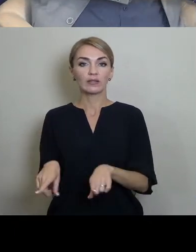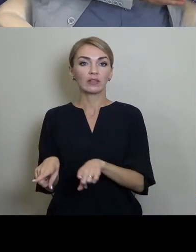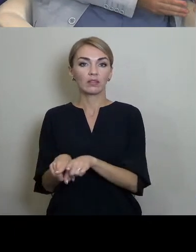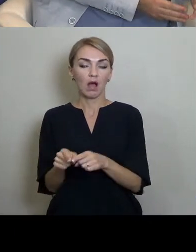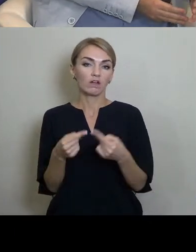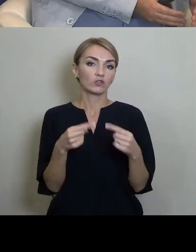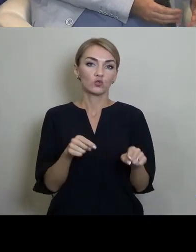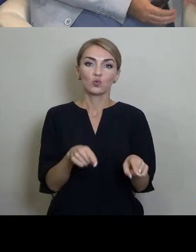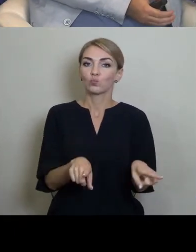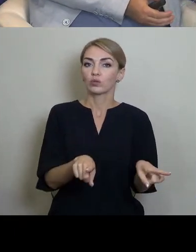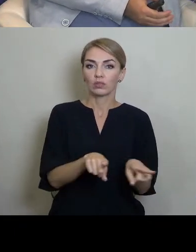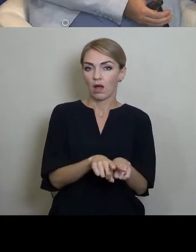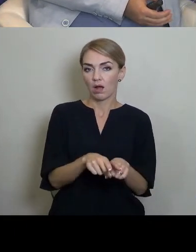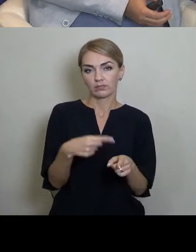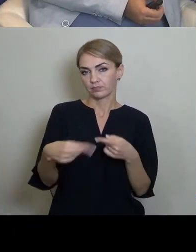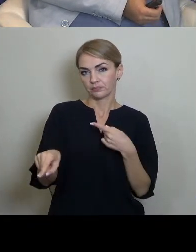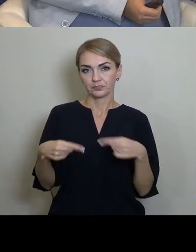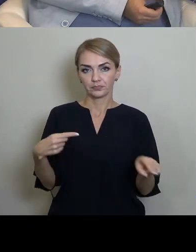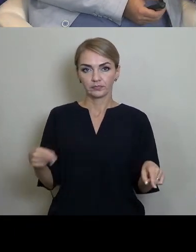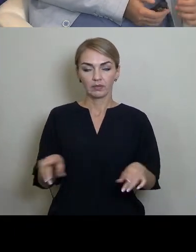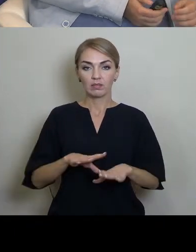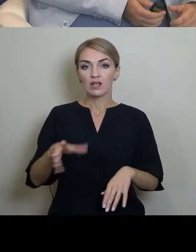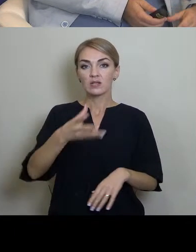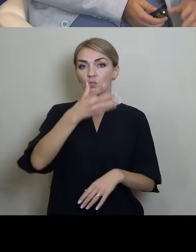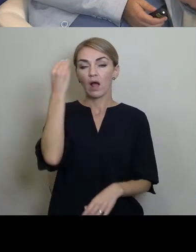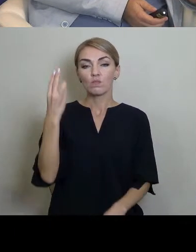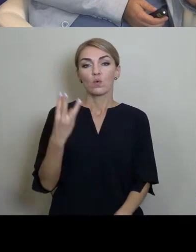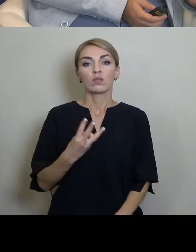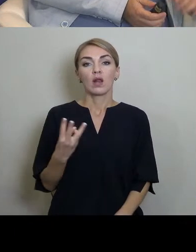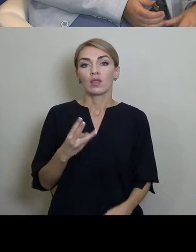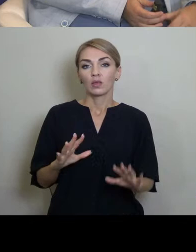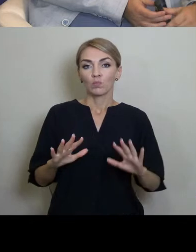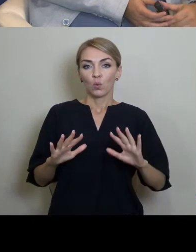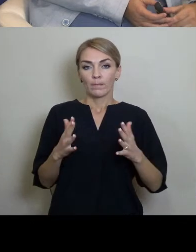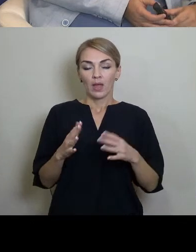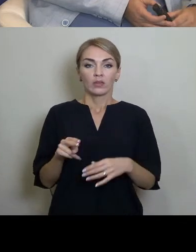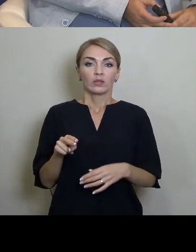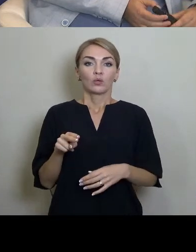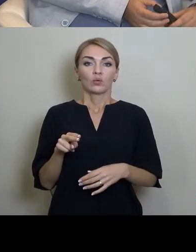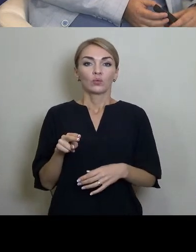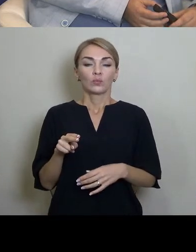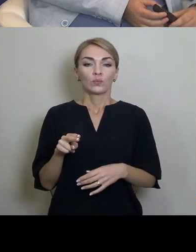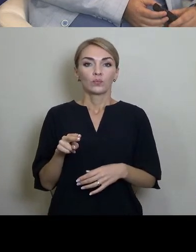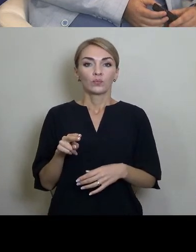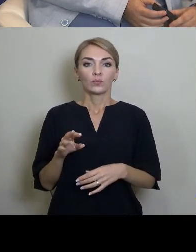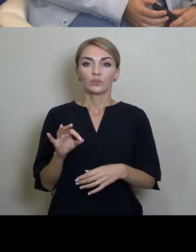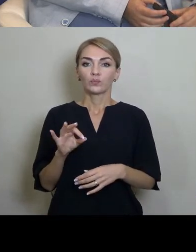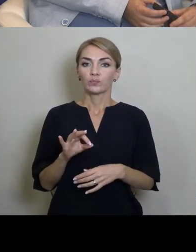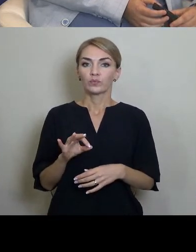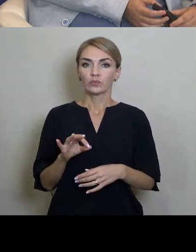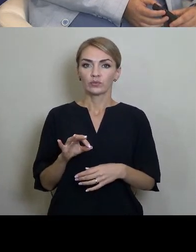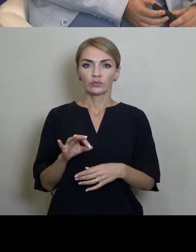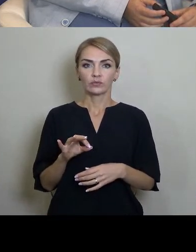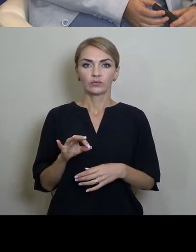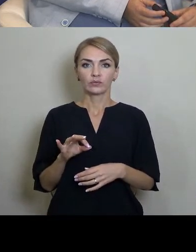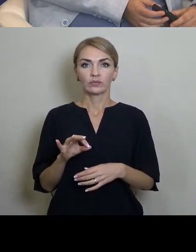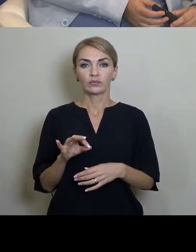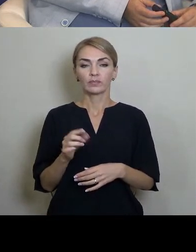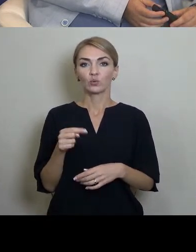multiple options, then the Commission could potentially decide in this case this way, and in a similar situation, the Commission